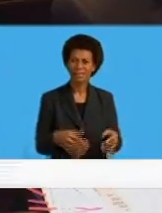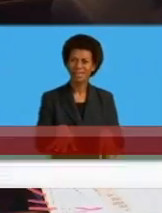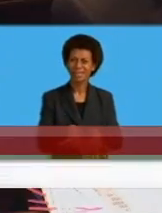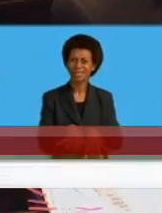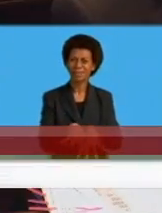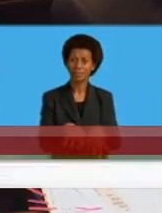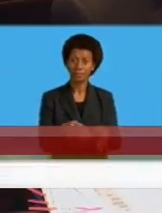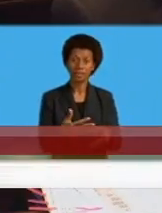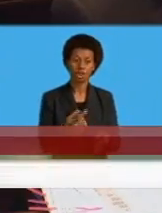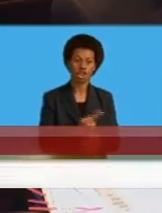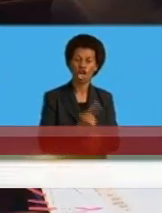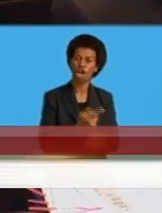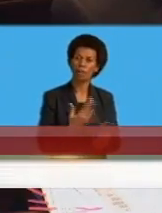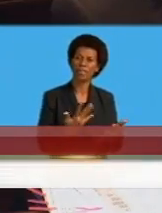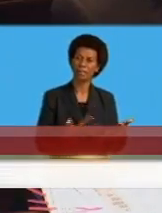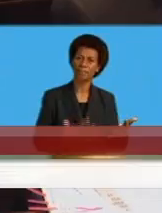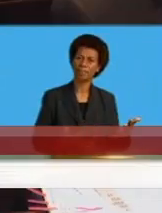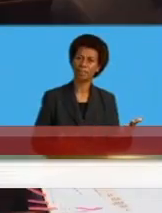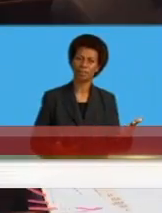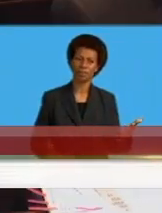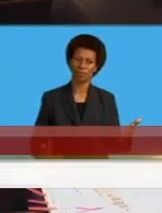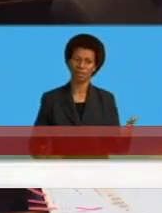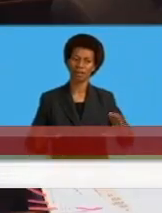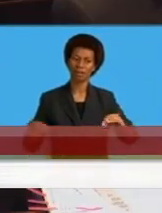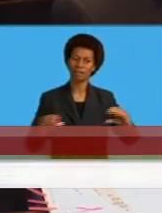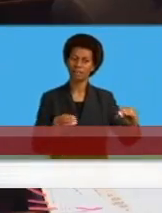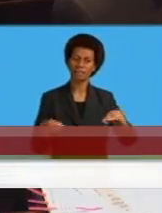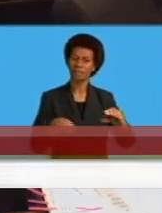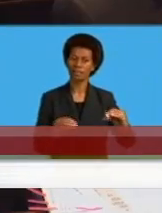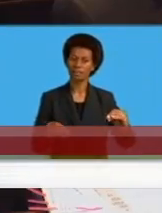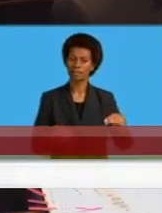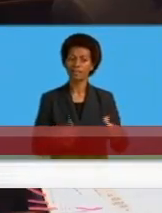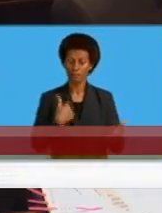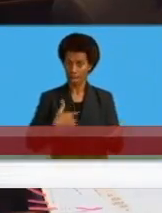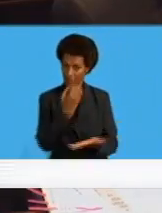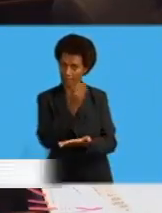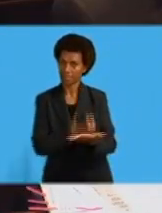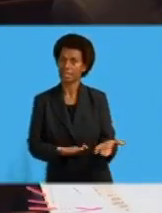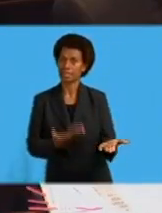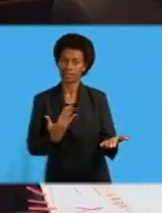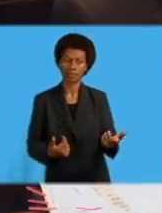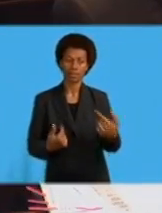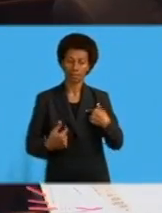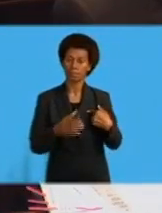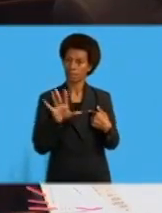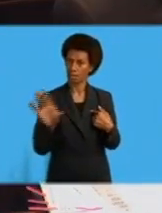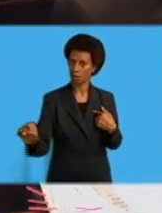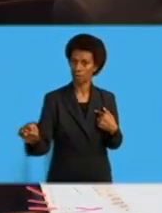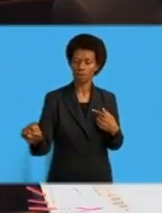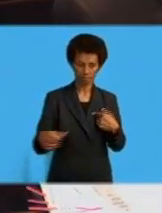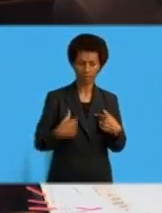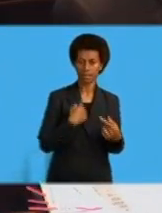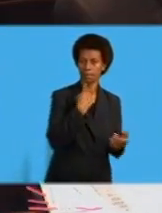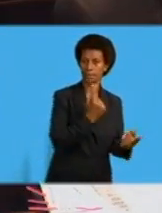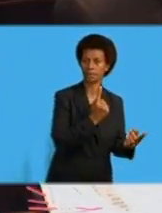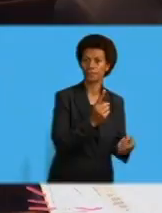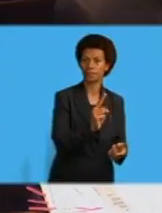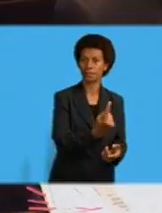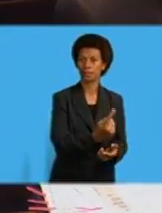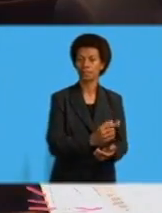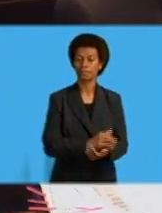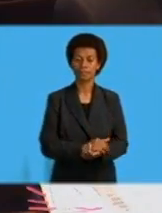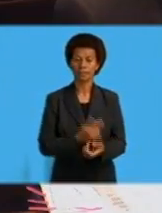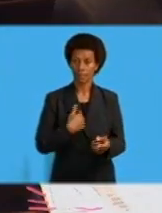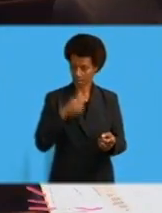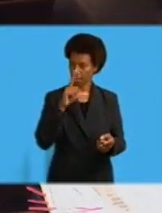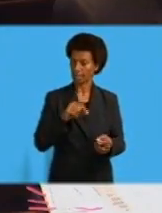speculation and all this. I have been reliable, been informed. I can also, Madam Chair, let me speak. Let me speak. Madam Chair, I